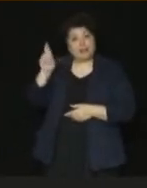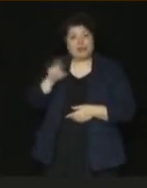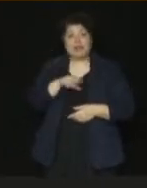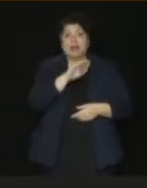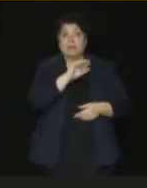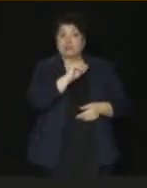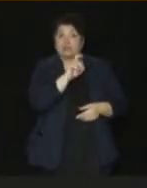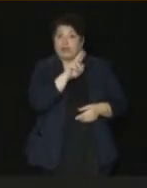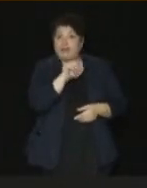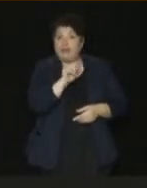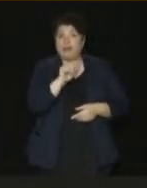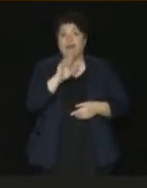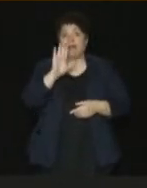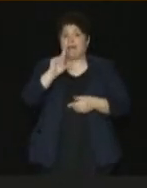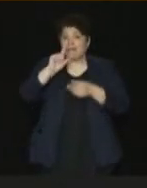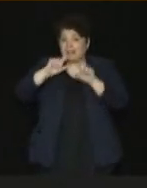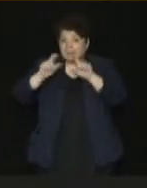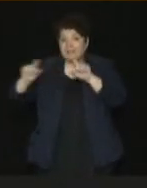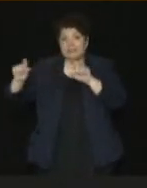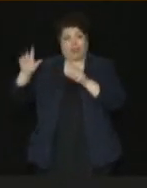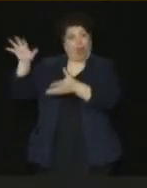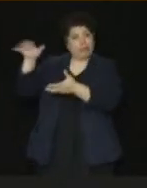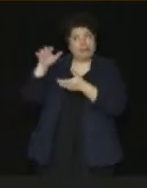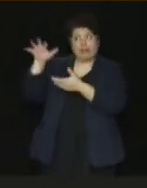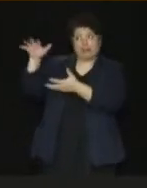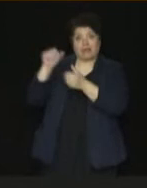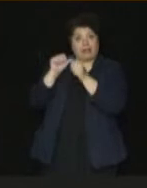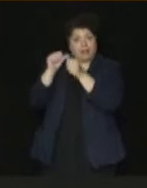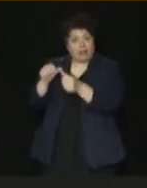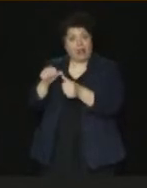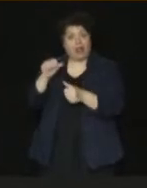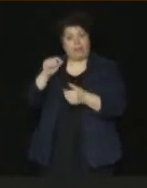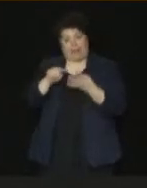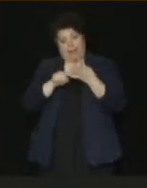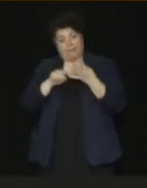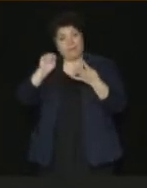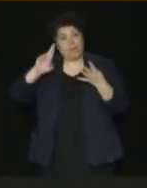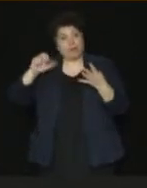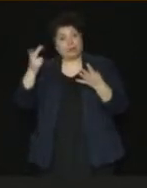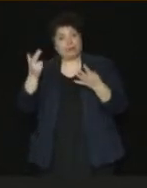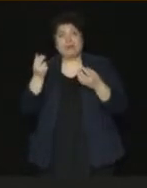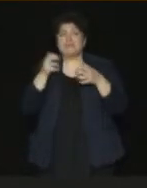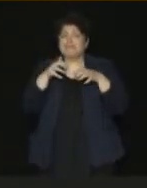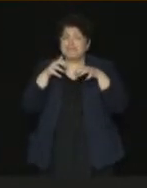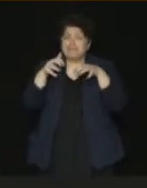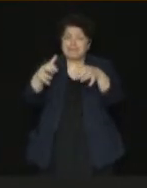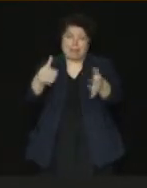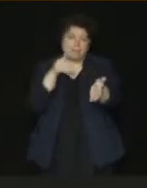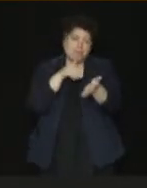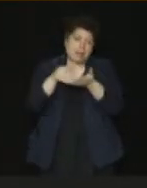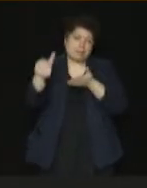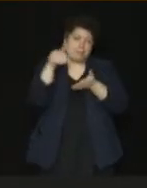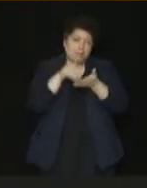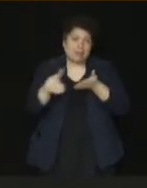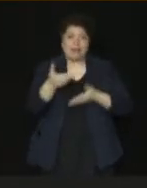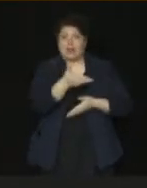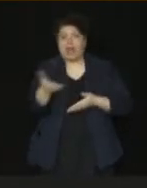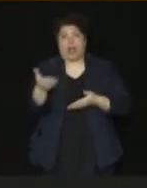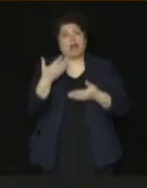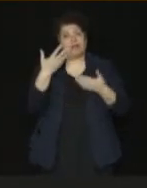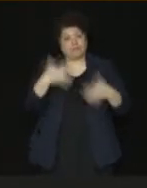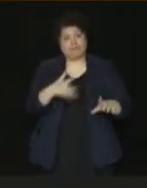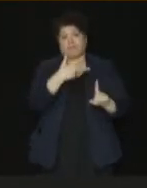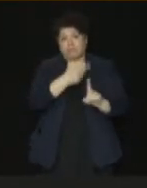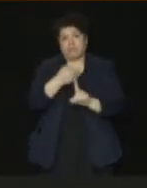Moderna orders that are anticipated until the end of March, millions of Canadians will have received their doses by then, and millions